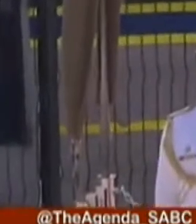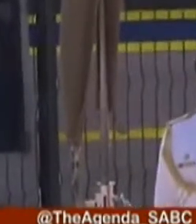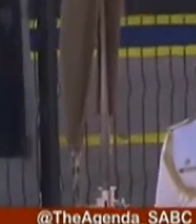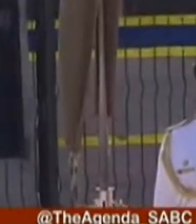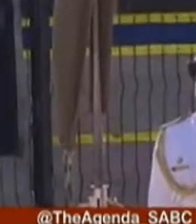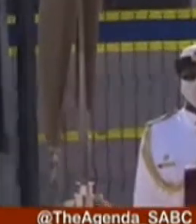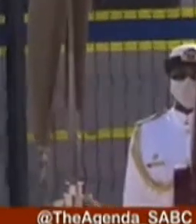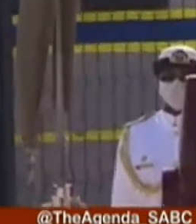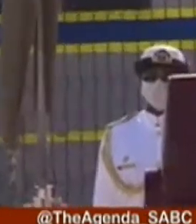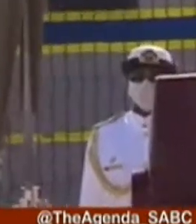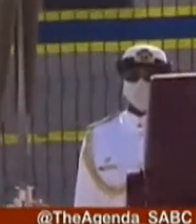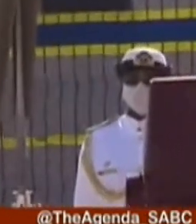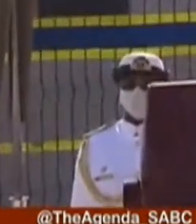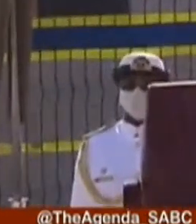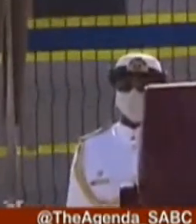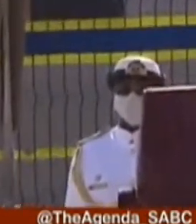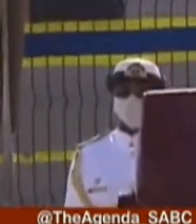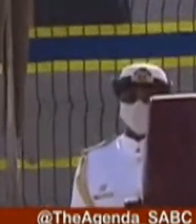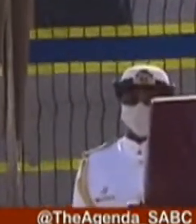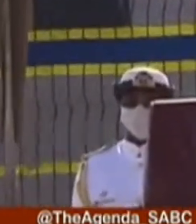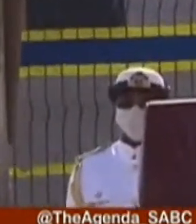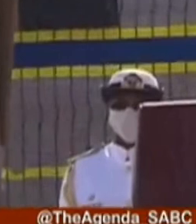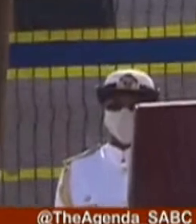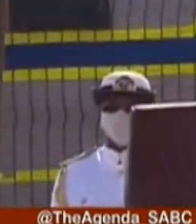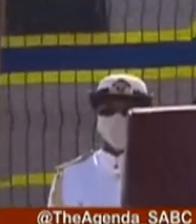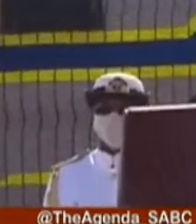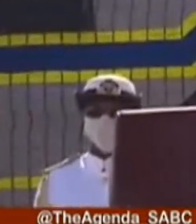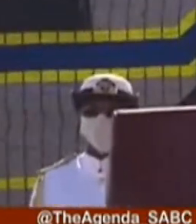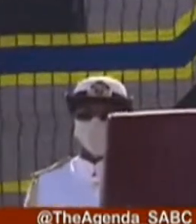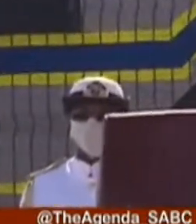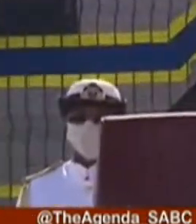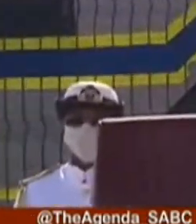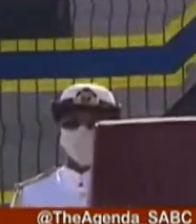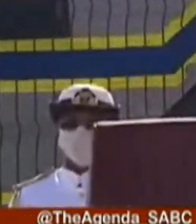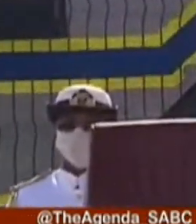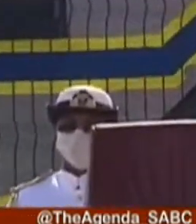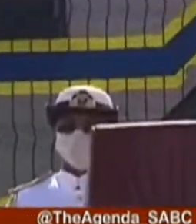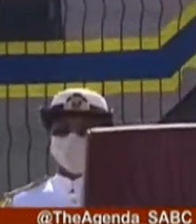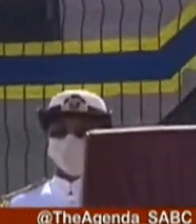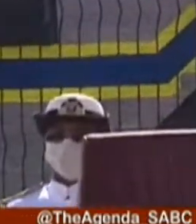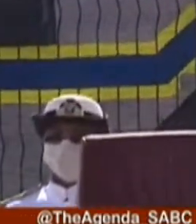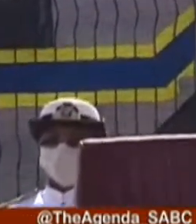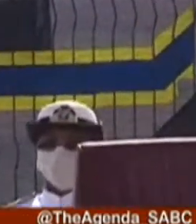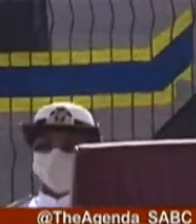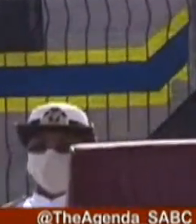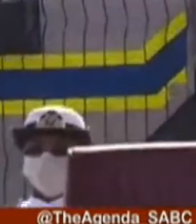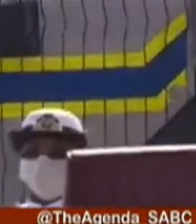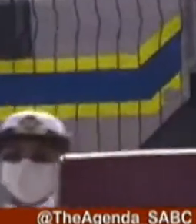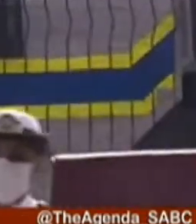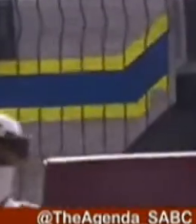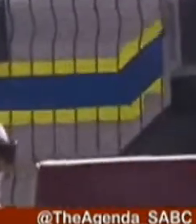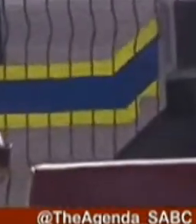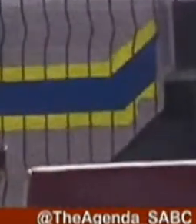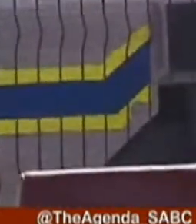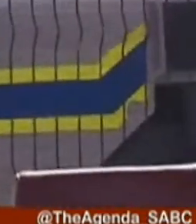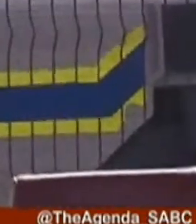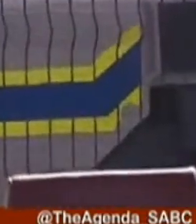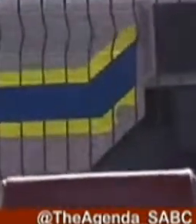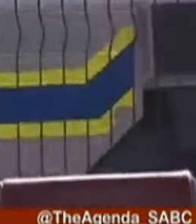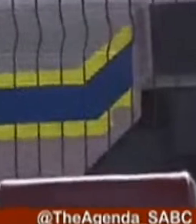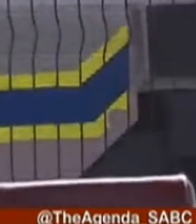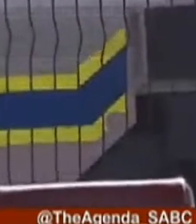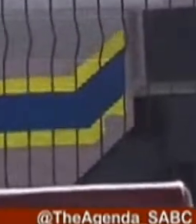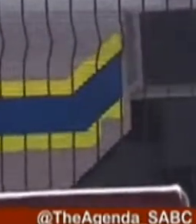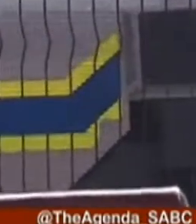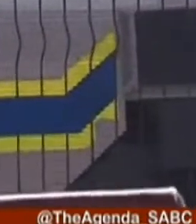very... just take us through what else is going to happen today. Nothing is we are done now. Yes, because that's why I said now